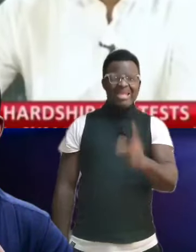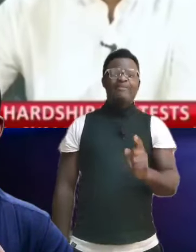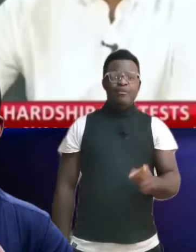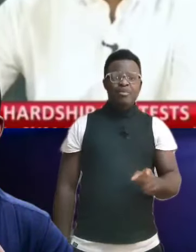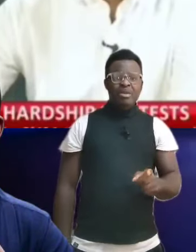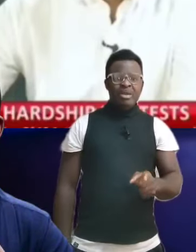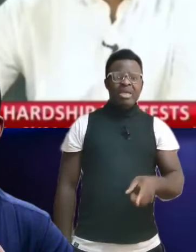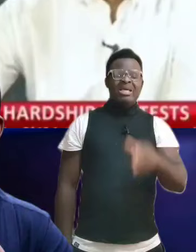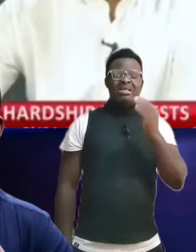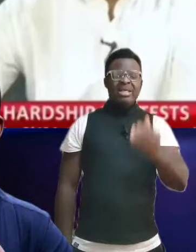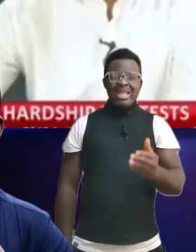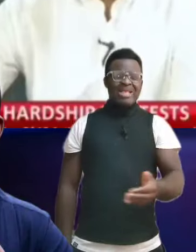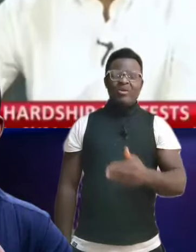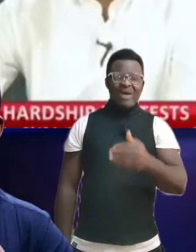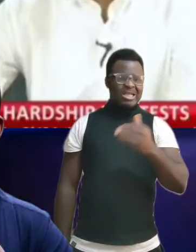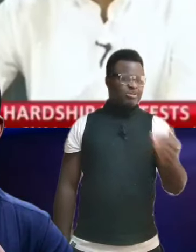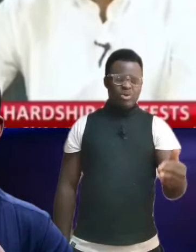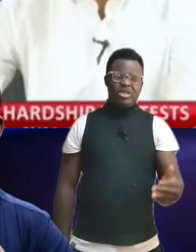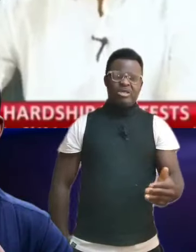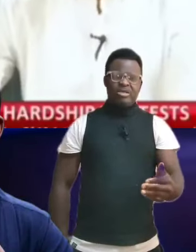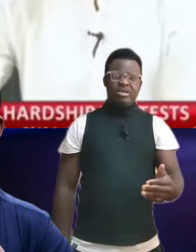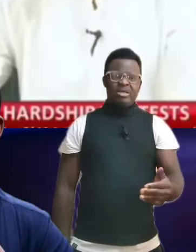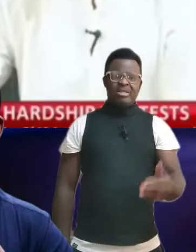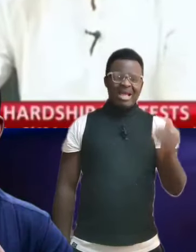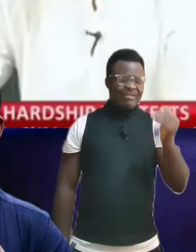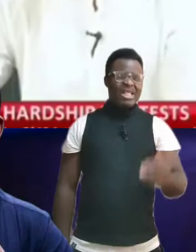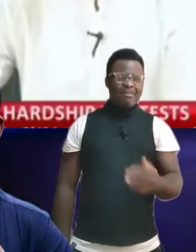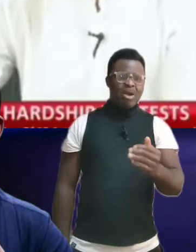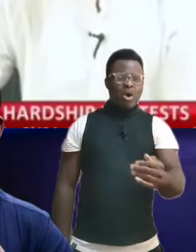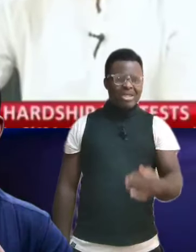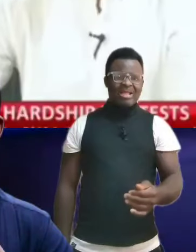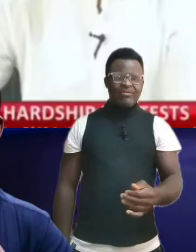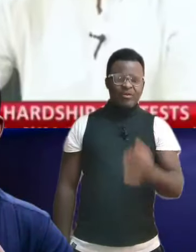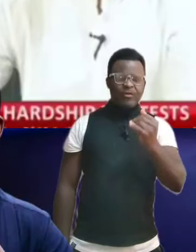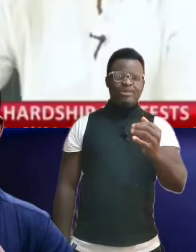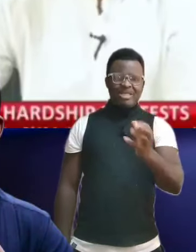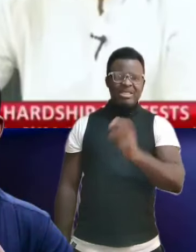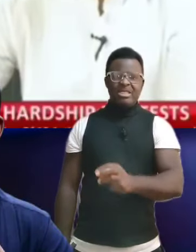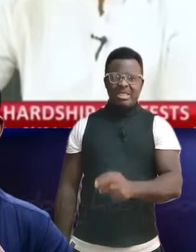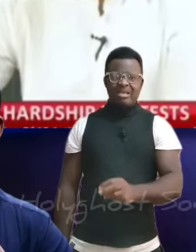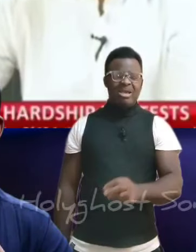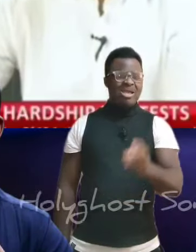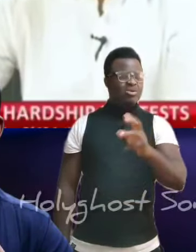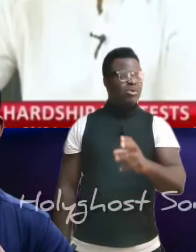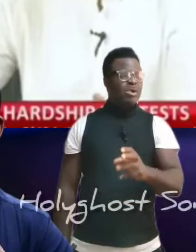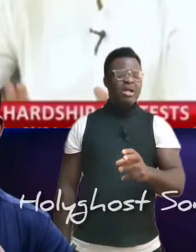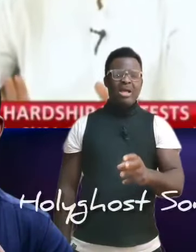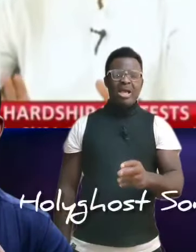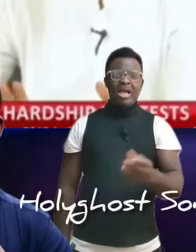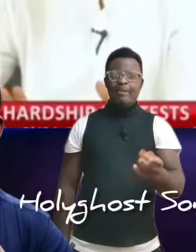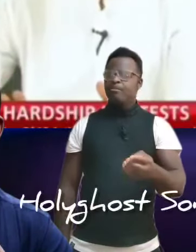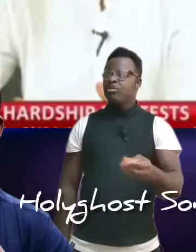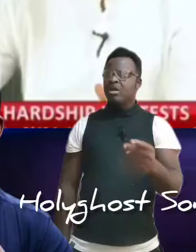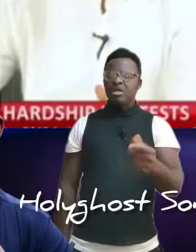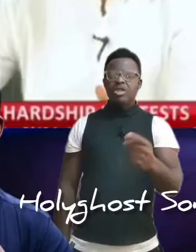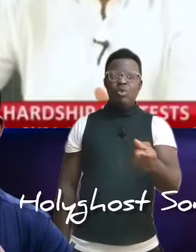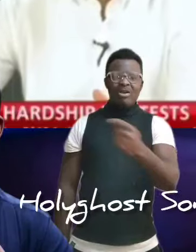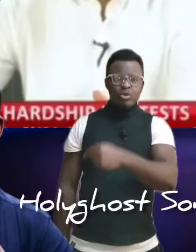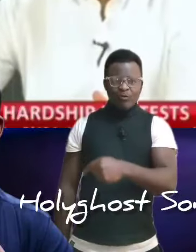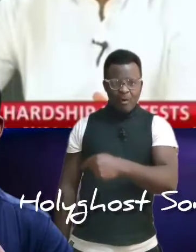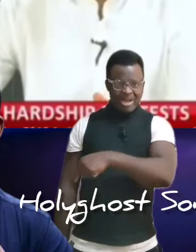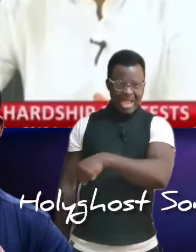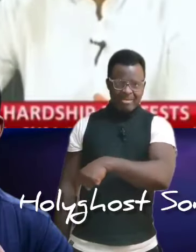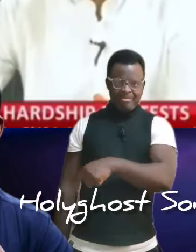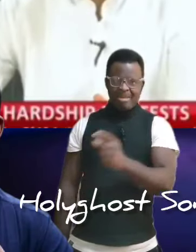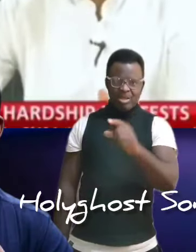criminalize protest implicita, to ensure that citizens, when people hear, some people have been charged for treasonable felony, me, I don't want to protest again, no.